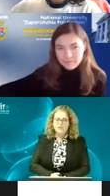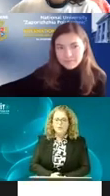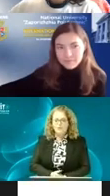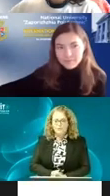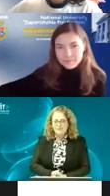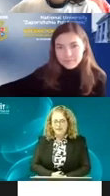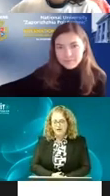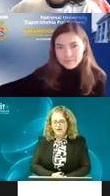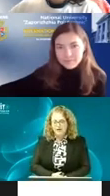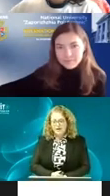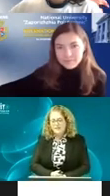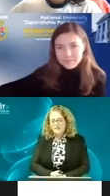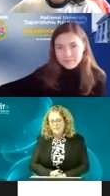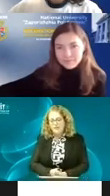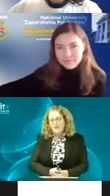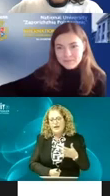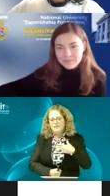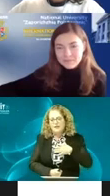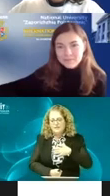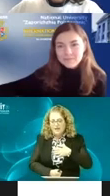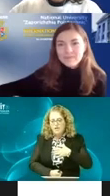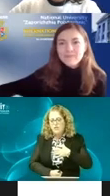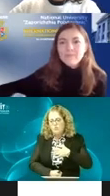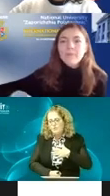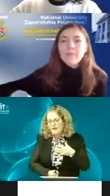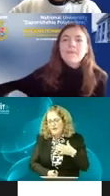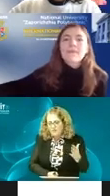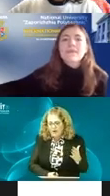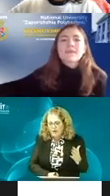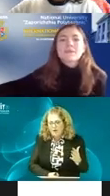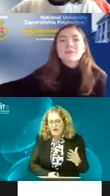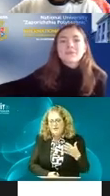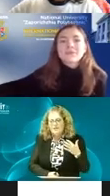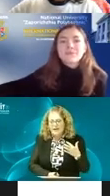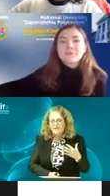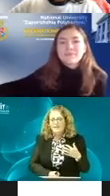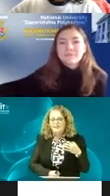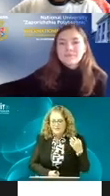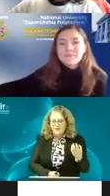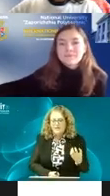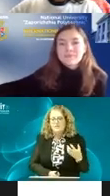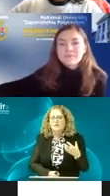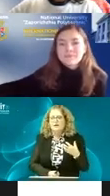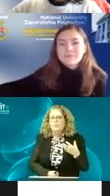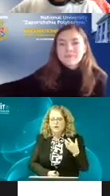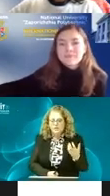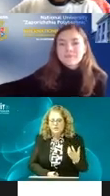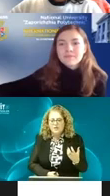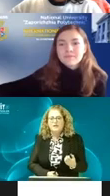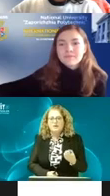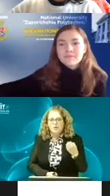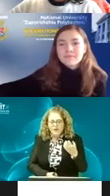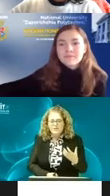Okay, so what we see here is something that touches almost everyone, in the sense that we see this